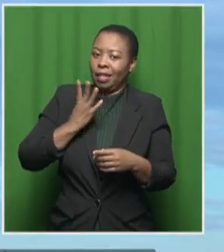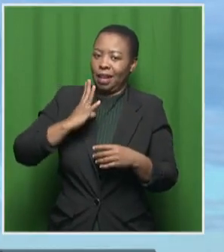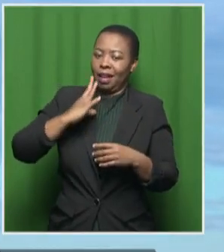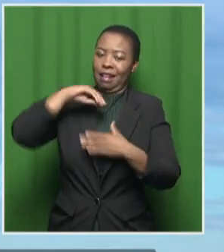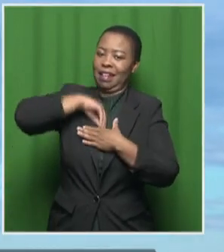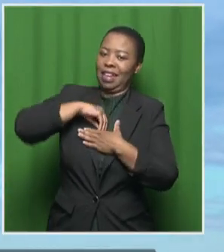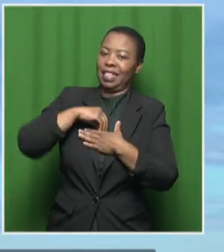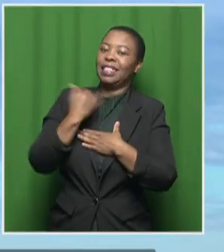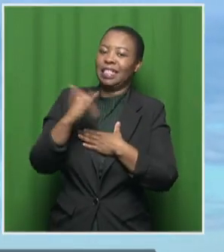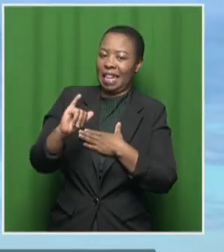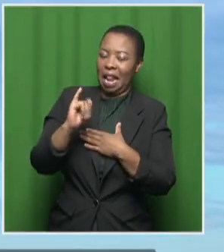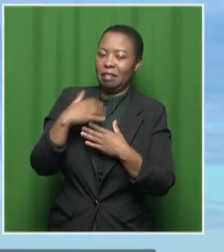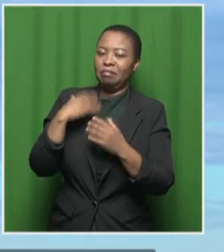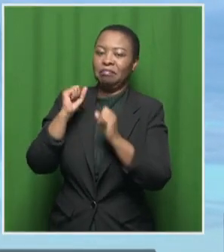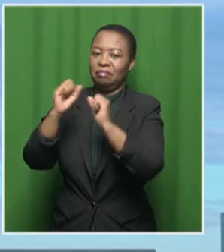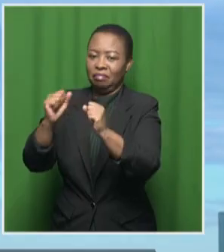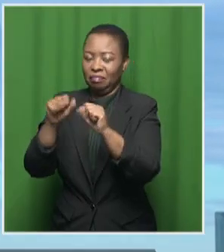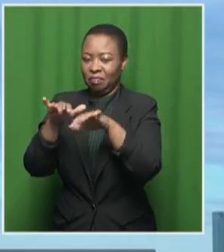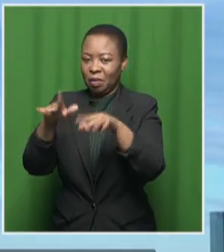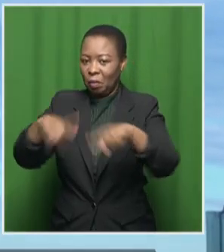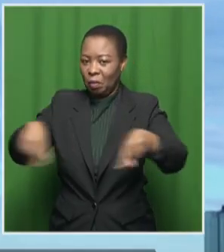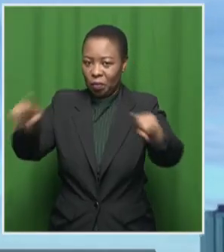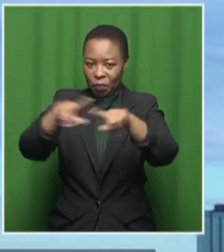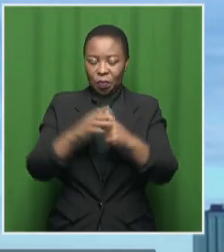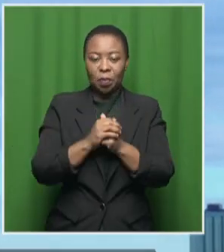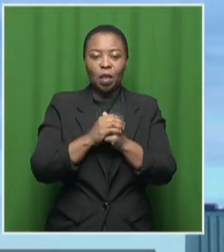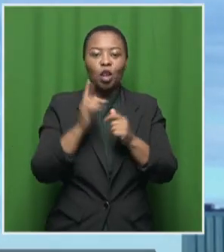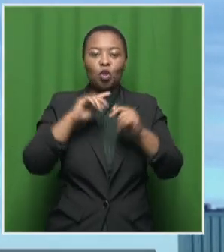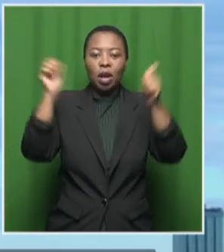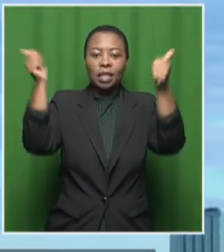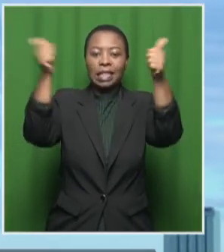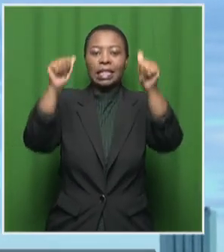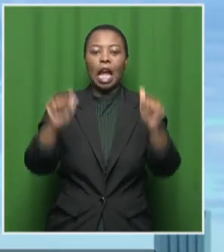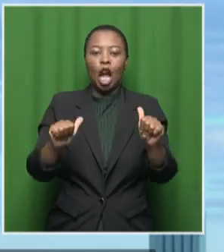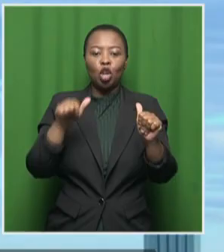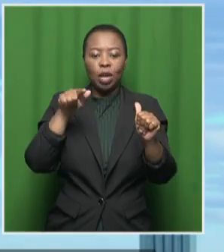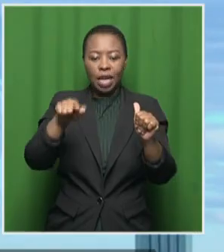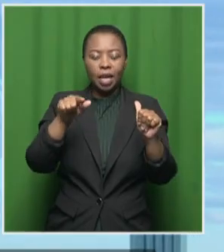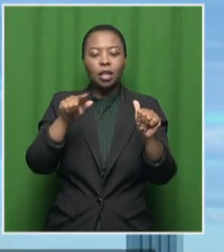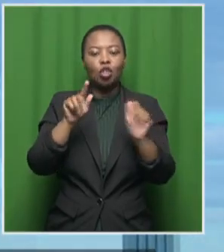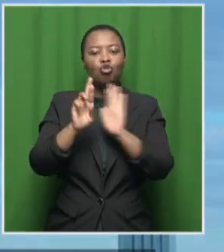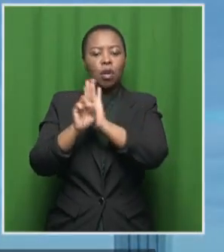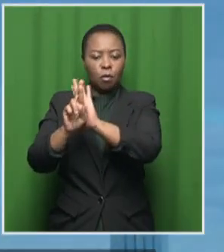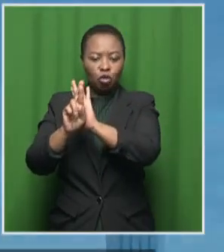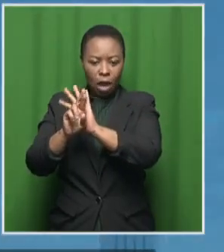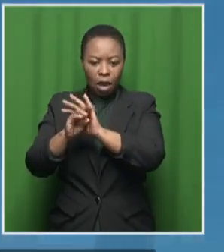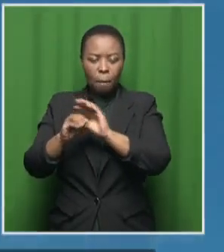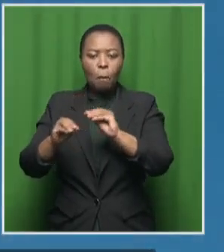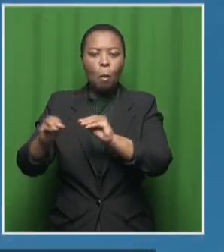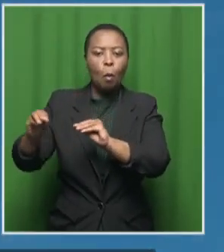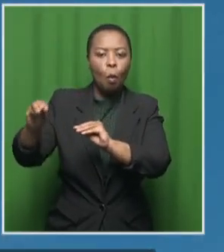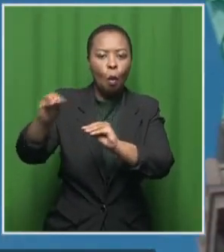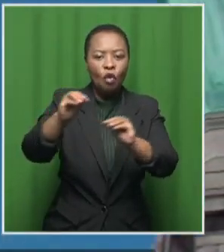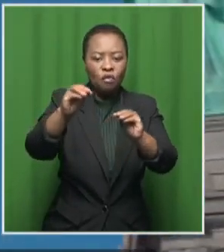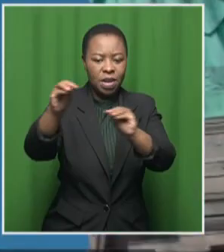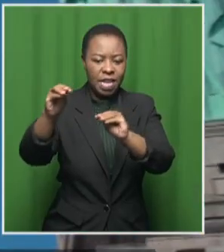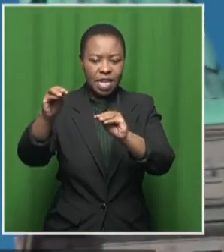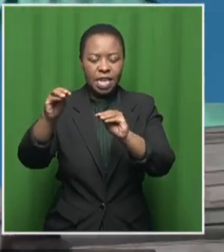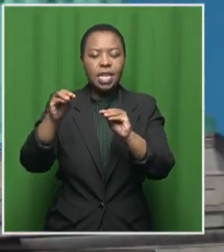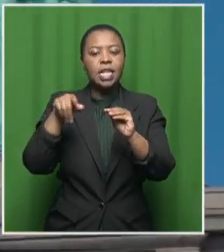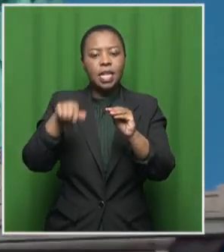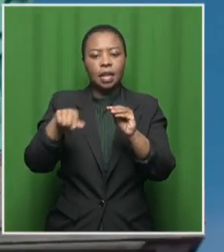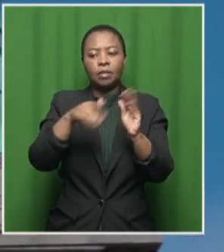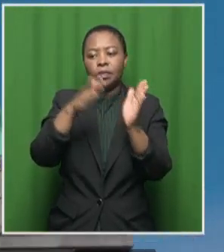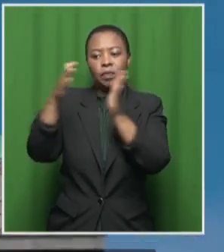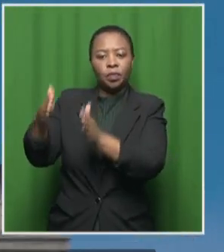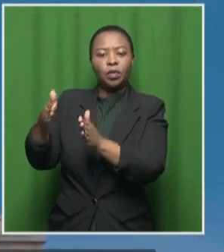Langdon explains that, in his view, the statue represents movement, from its physical evolution to the shifting political